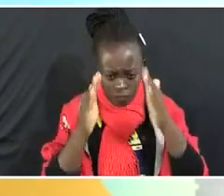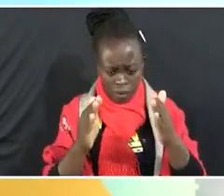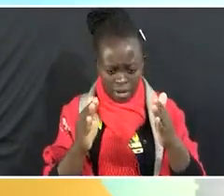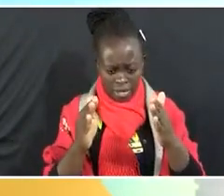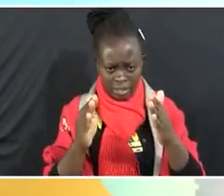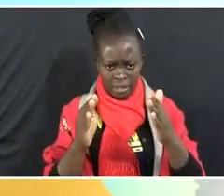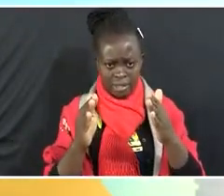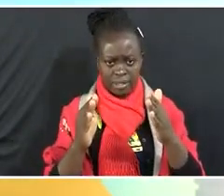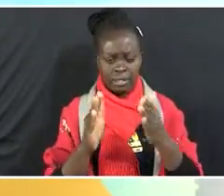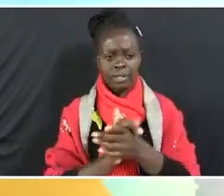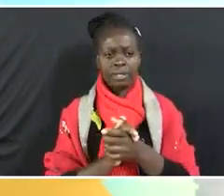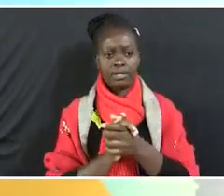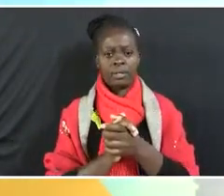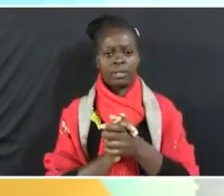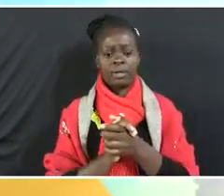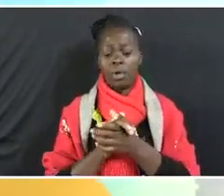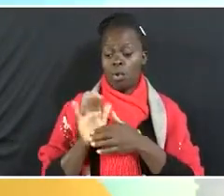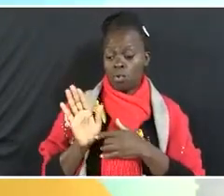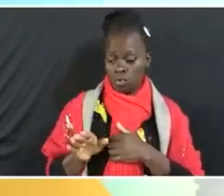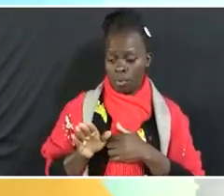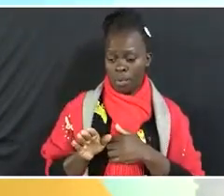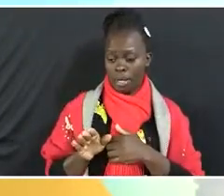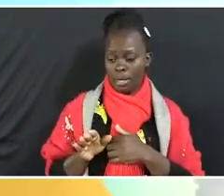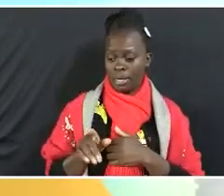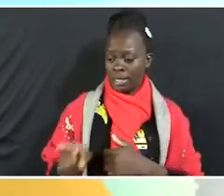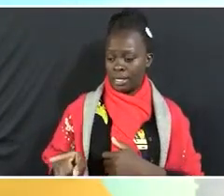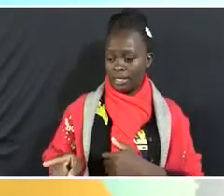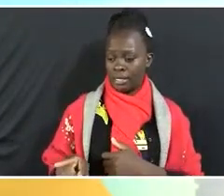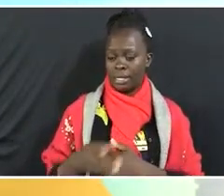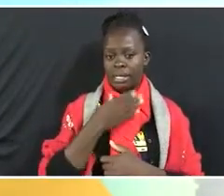this. Woman, behold your son.